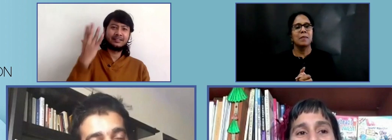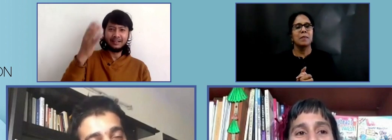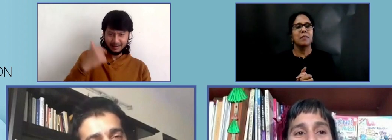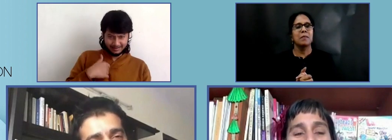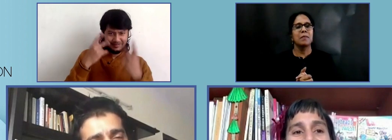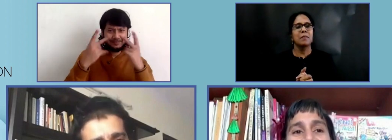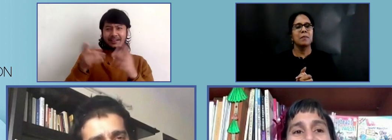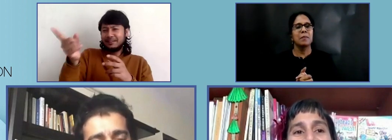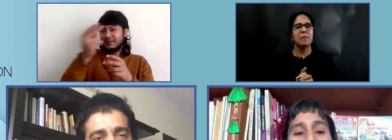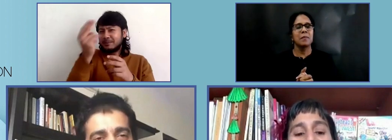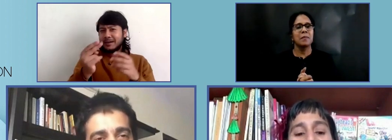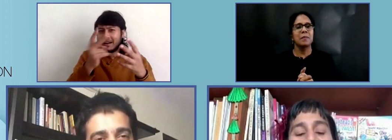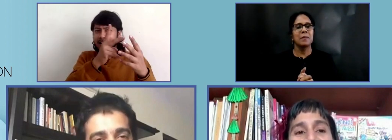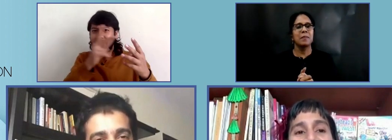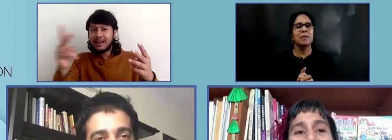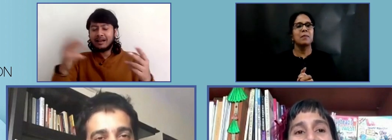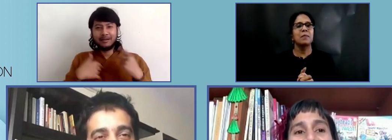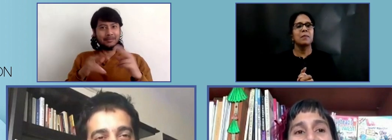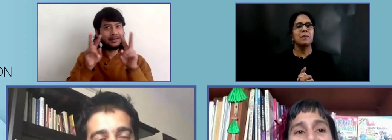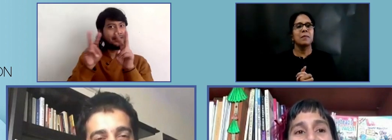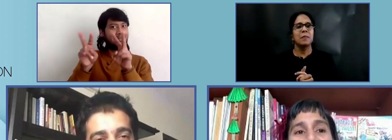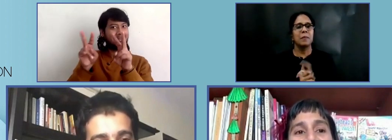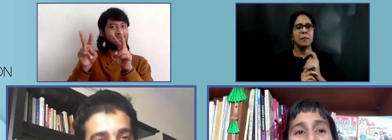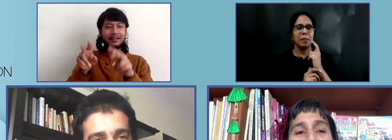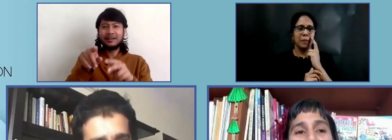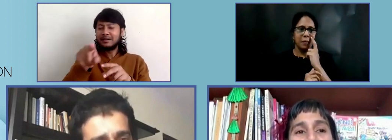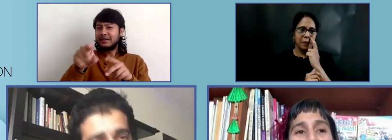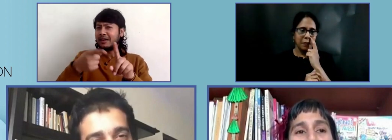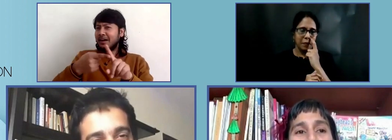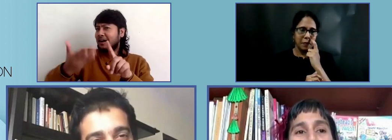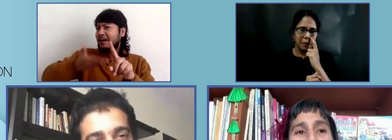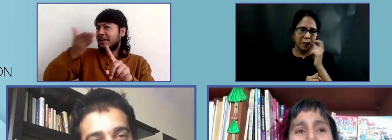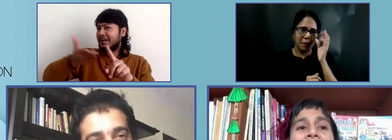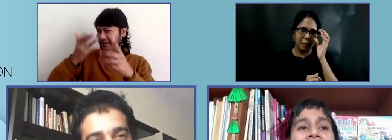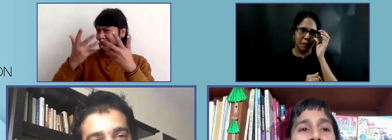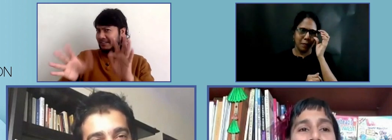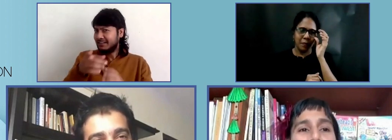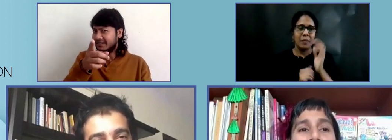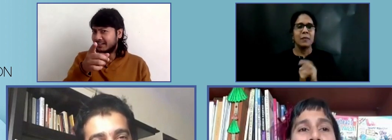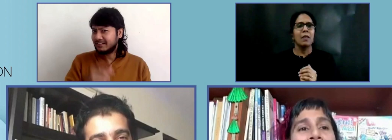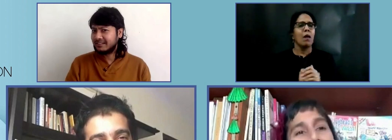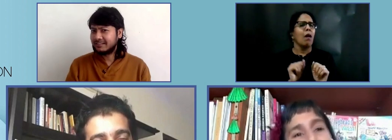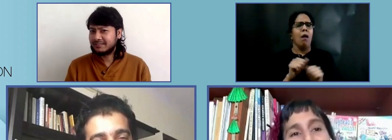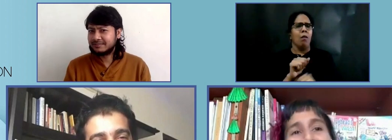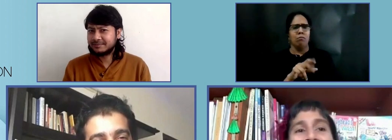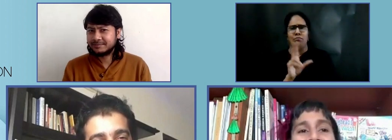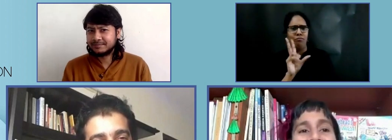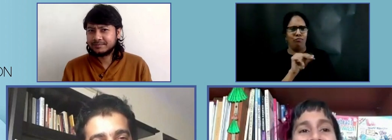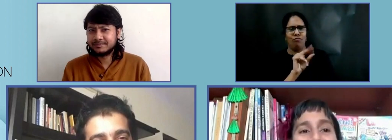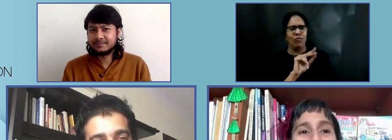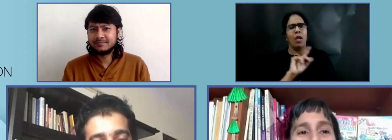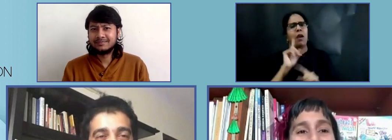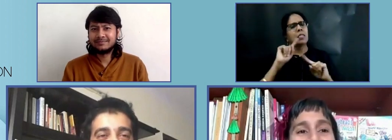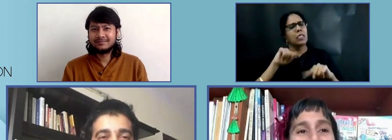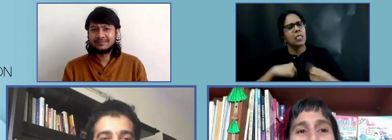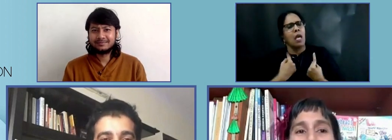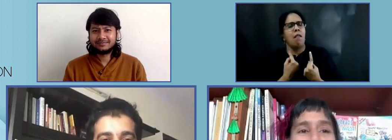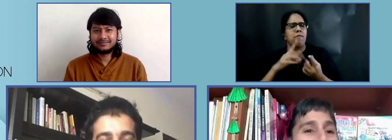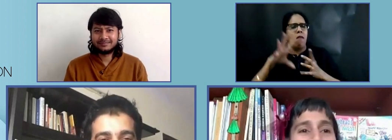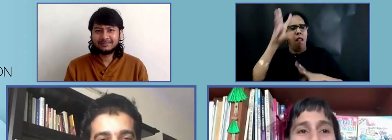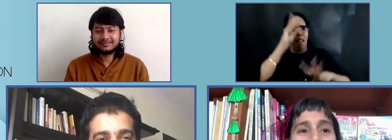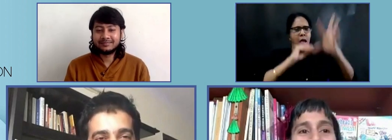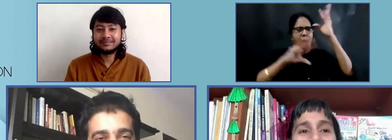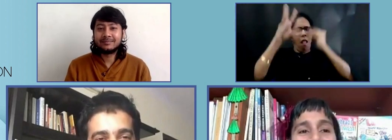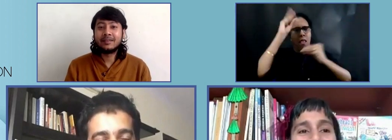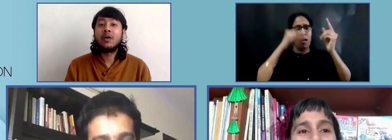actually. And you seem to be a trained artist, are you? No, I am self-trained artist actually. Oh. I'm not a